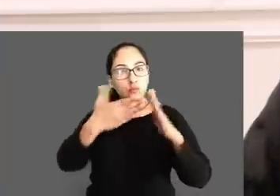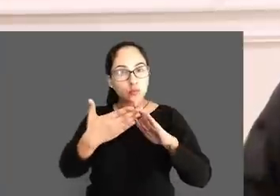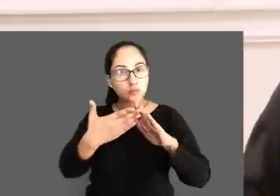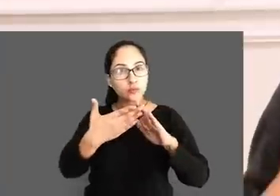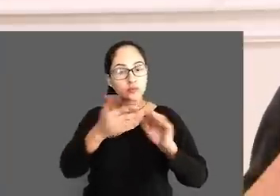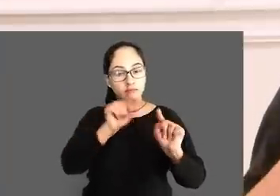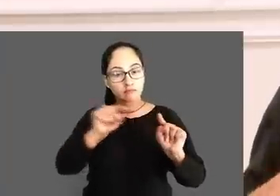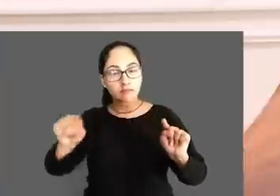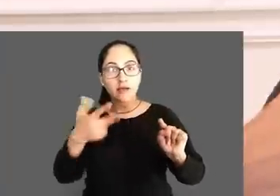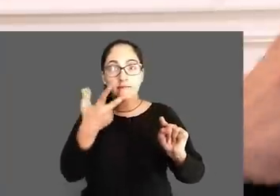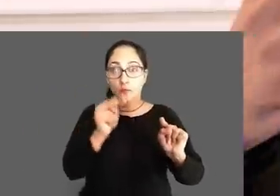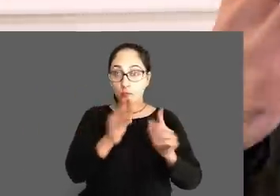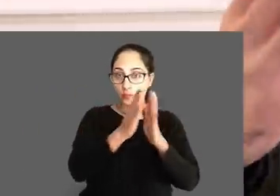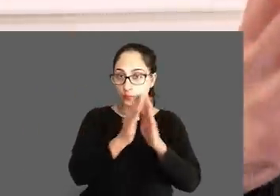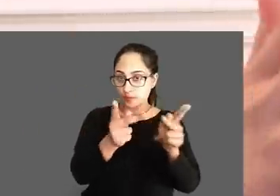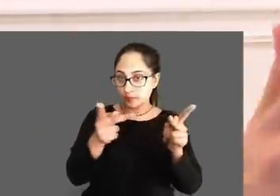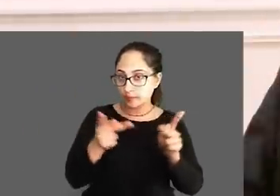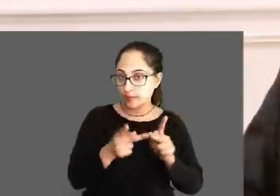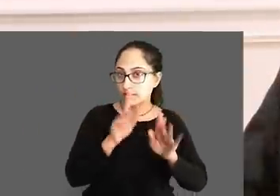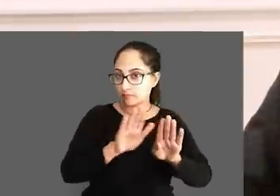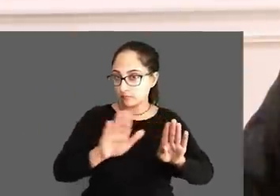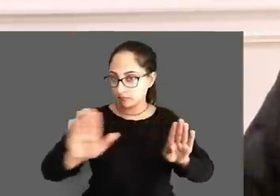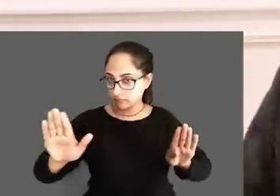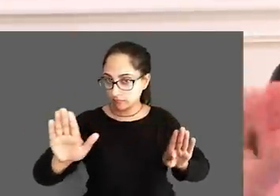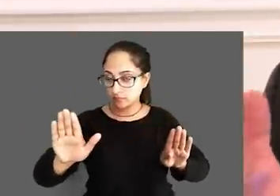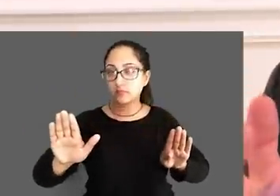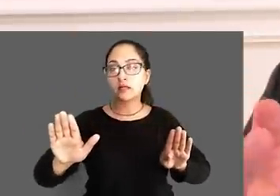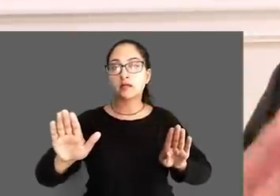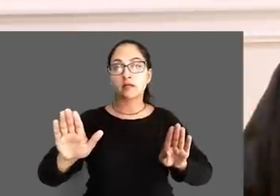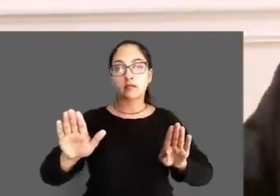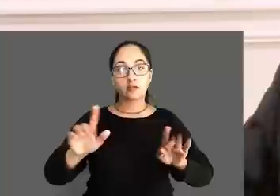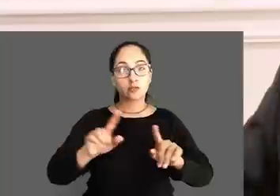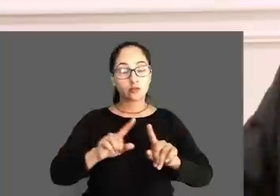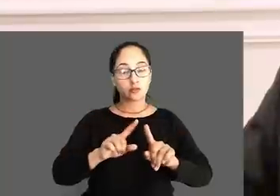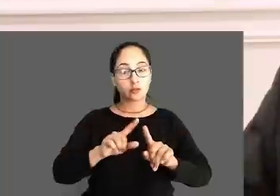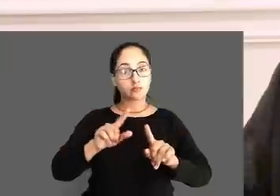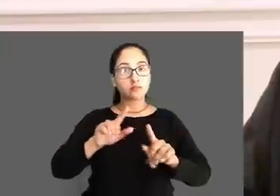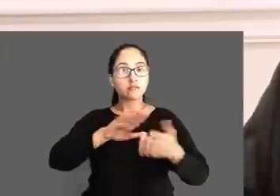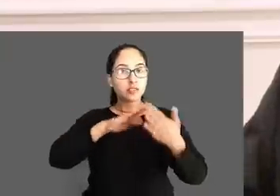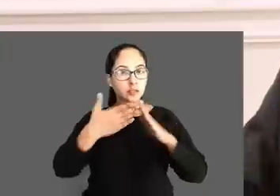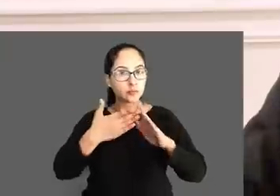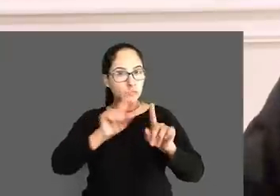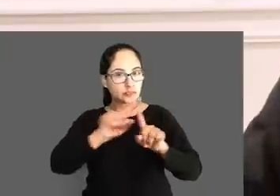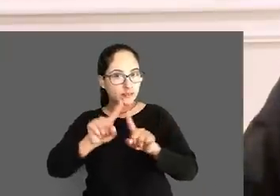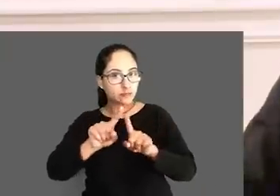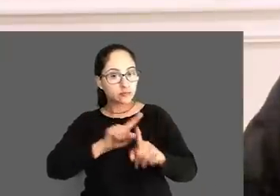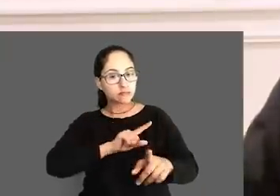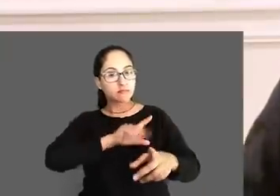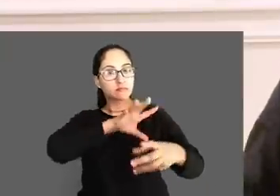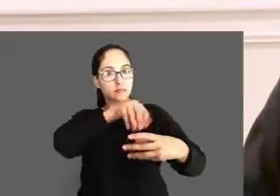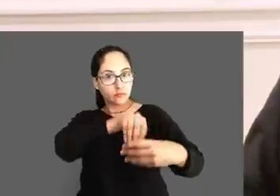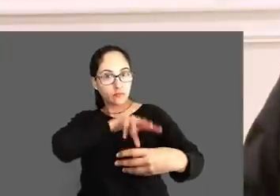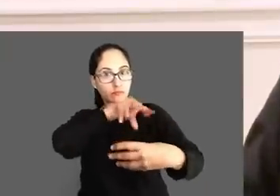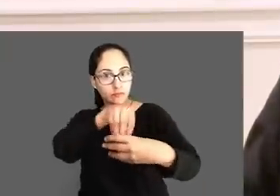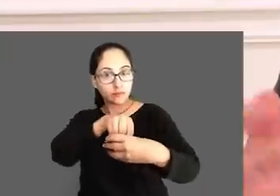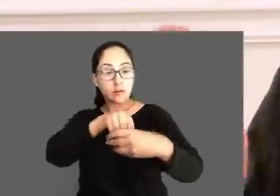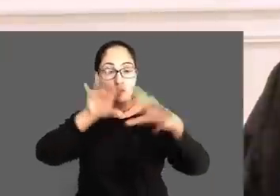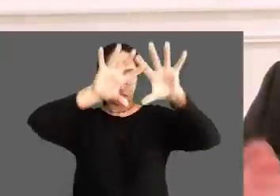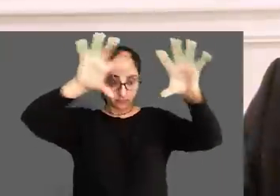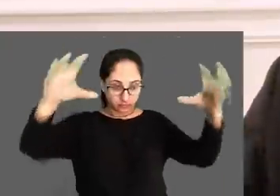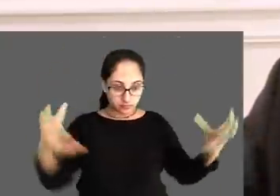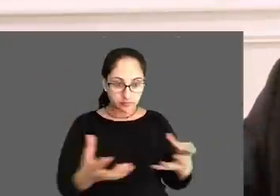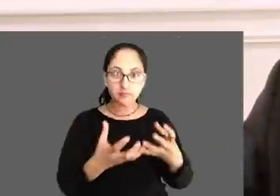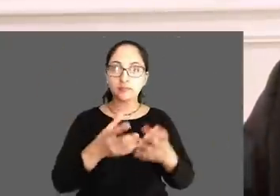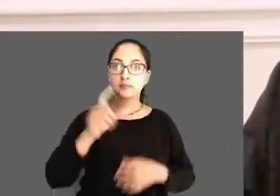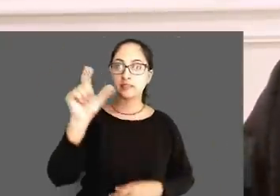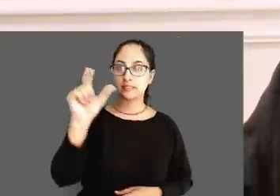masjid are a variety of other sacred places, places of worship for